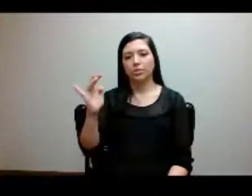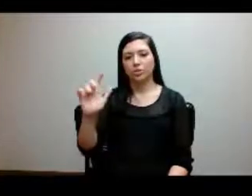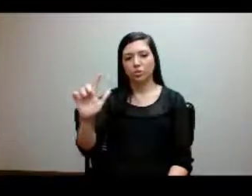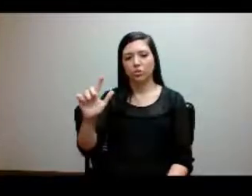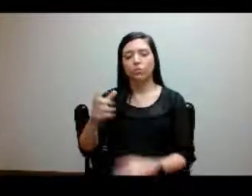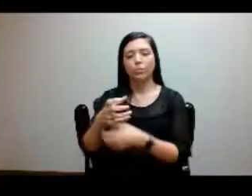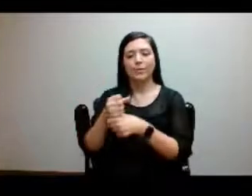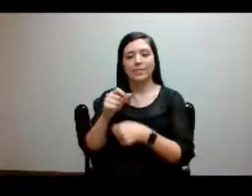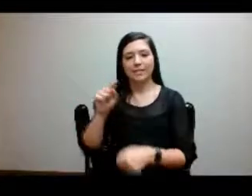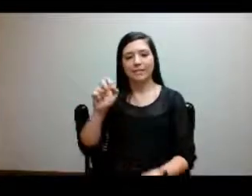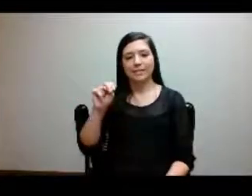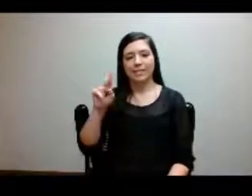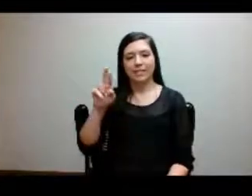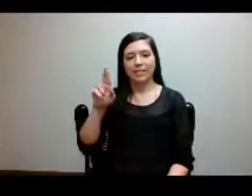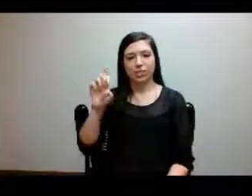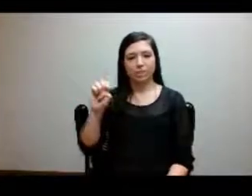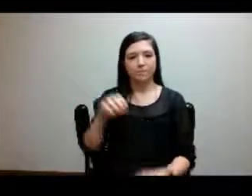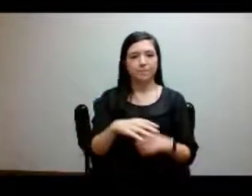tenure.